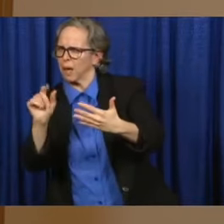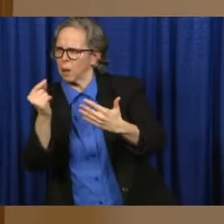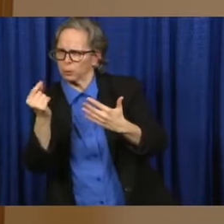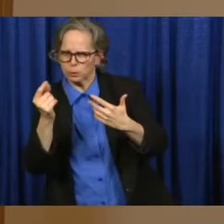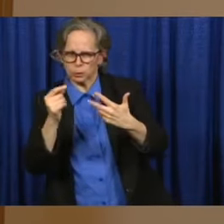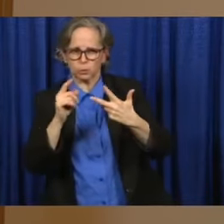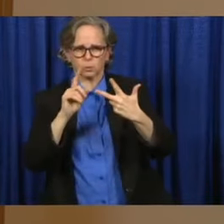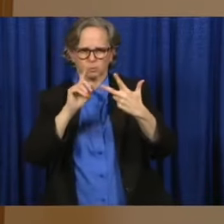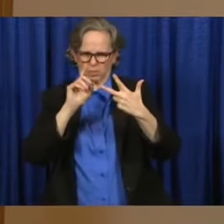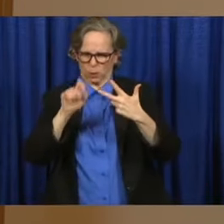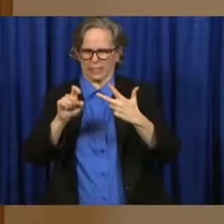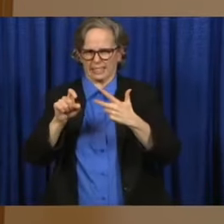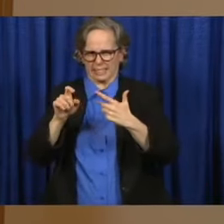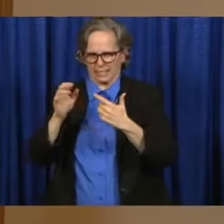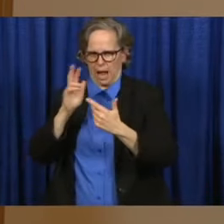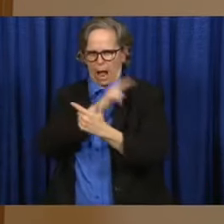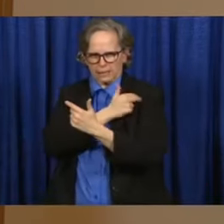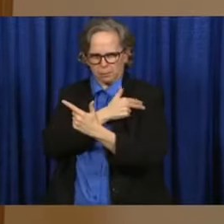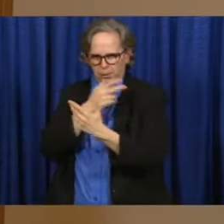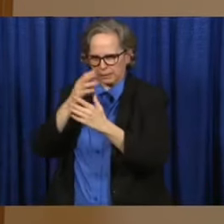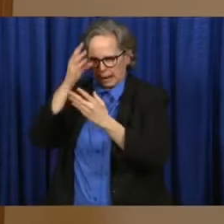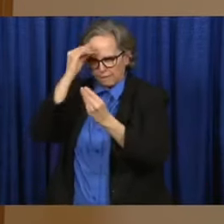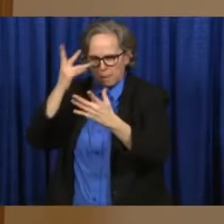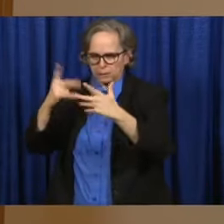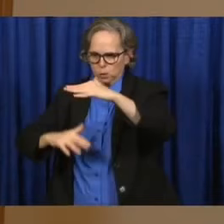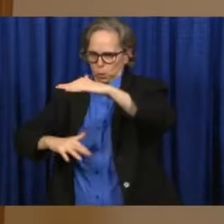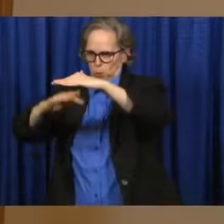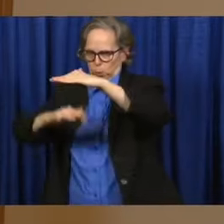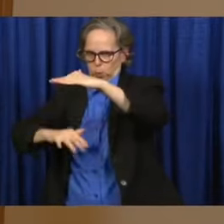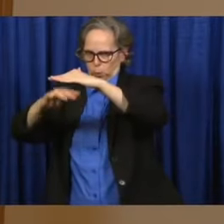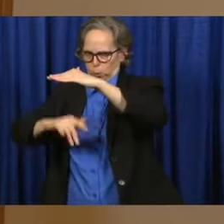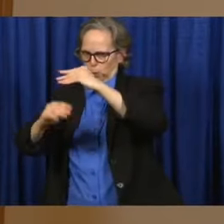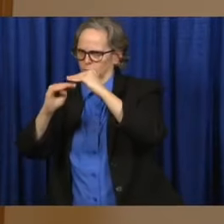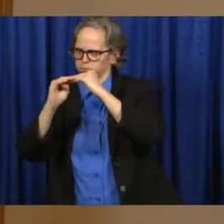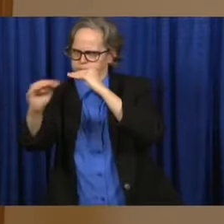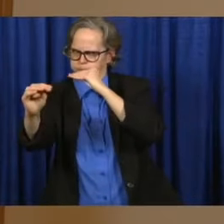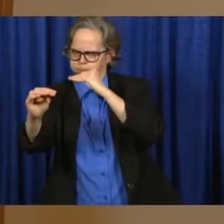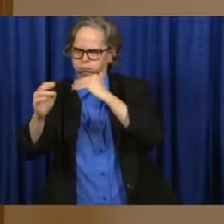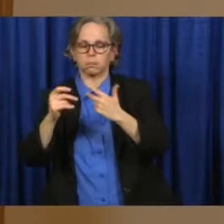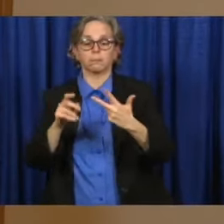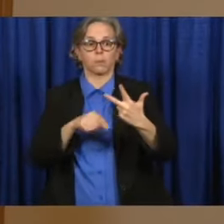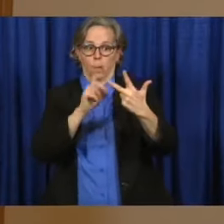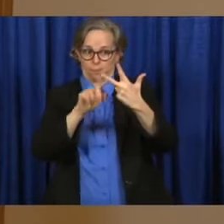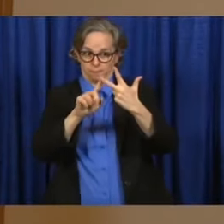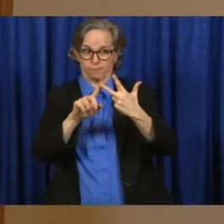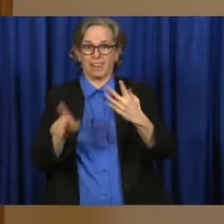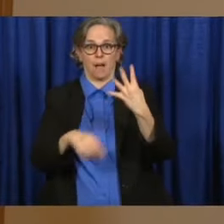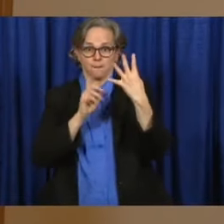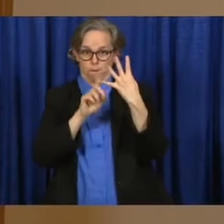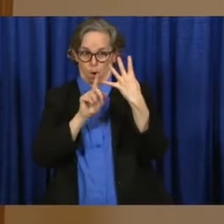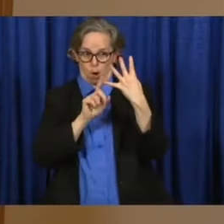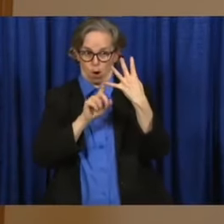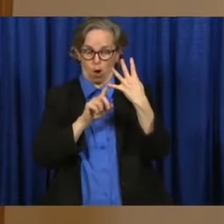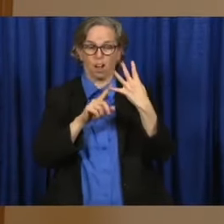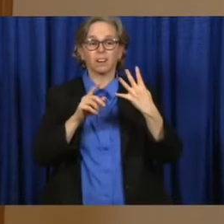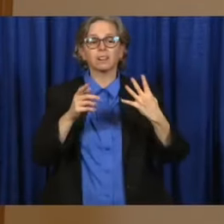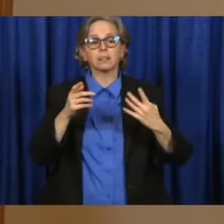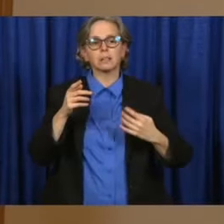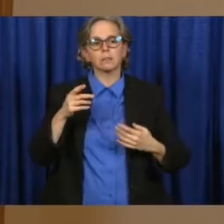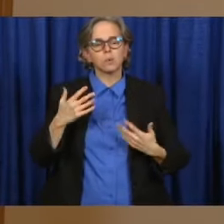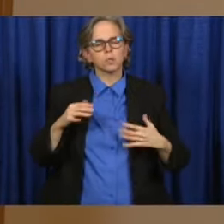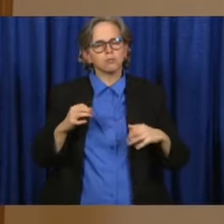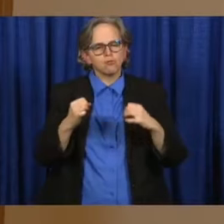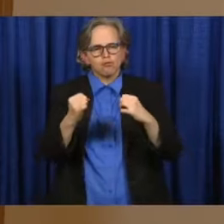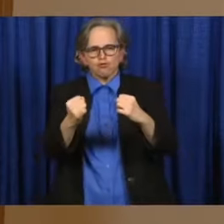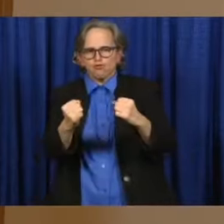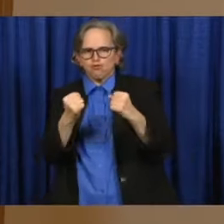come, because we're all, you know, the novel virus and we're not immune. We also need to have really robust contact